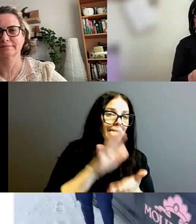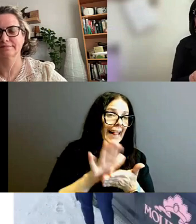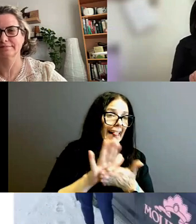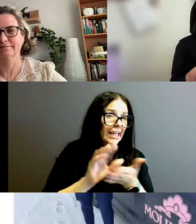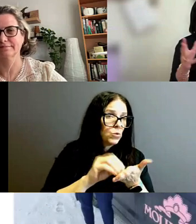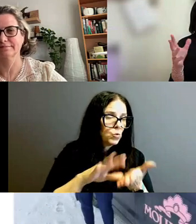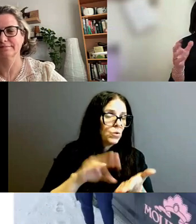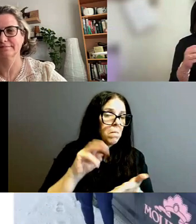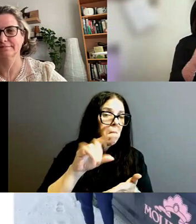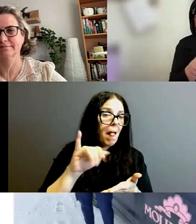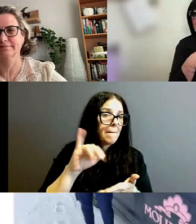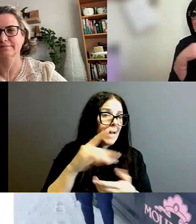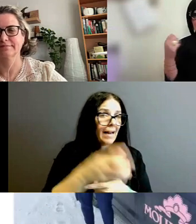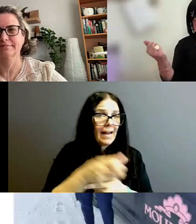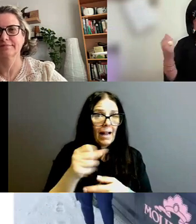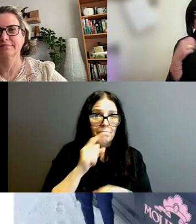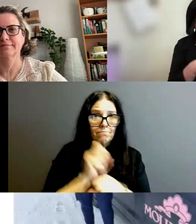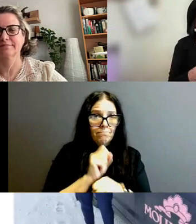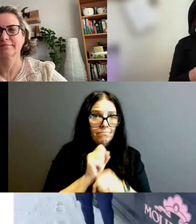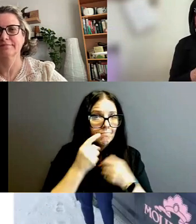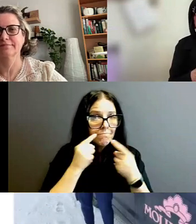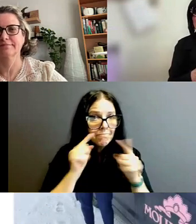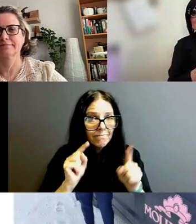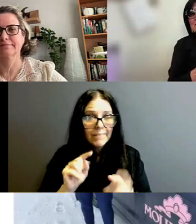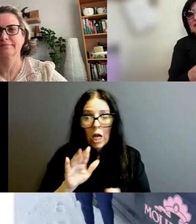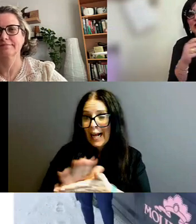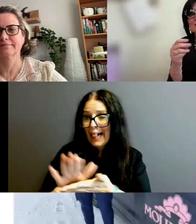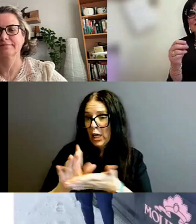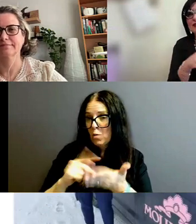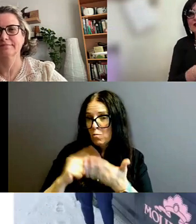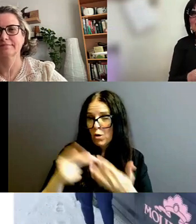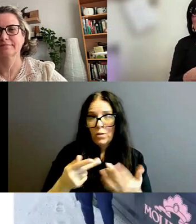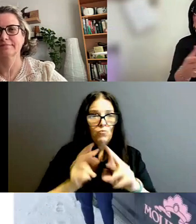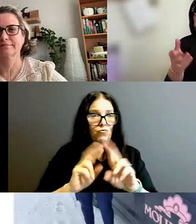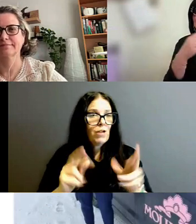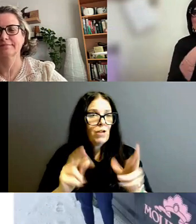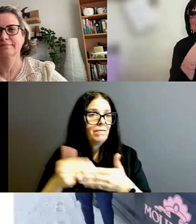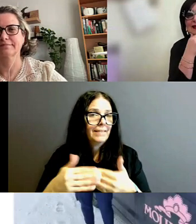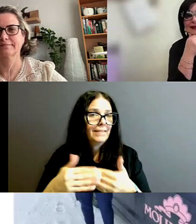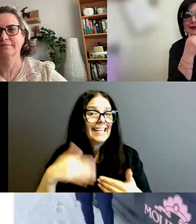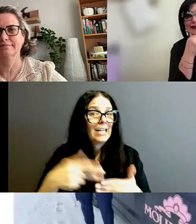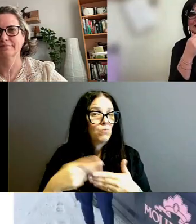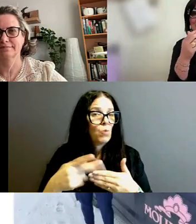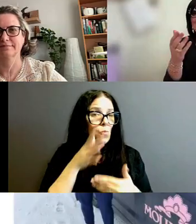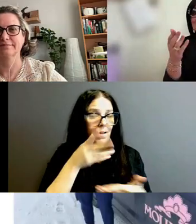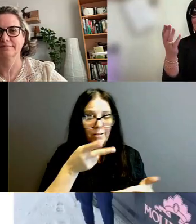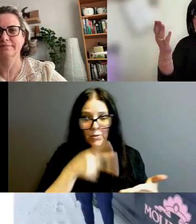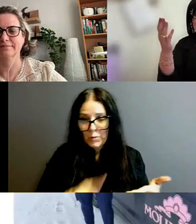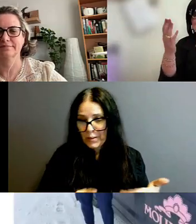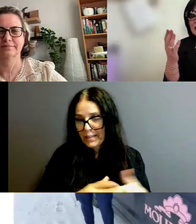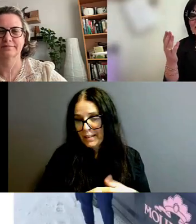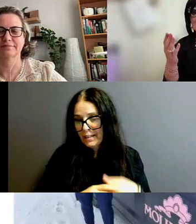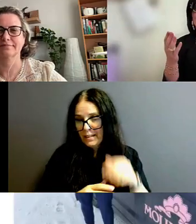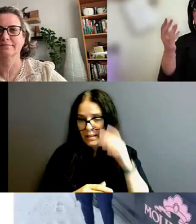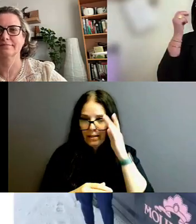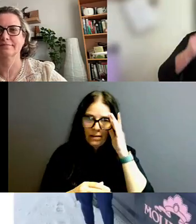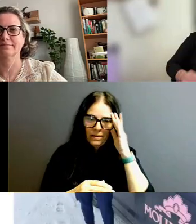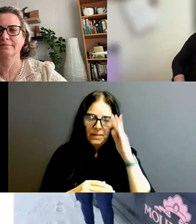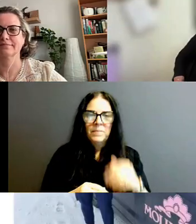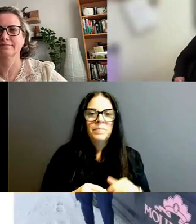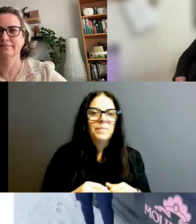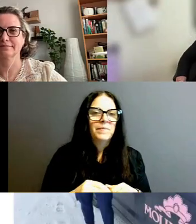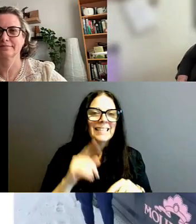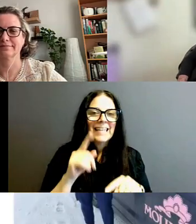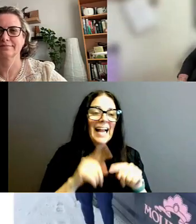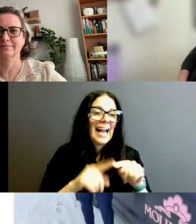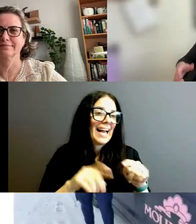by Molly Maid. There you go. Do our cleaner program. Next program's running in 2 weeks. Be like, I'm sorry, I can't even remember her name